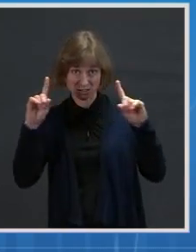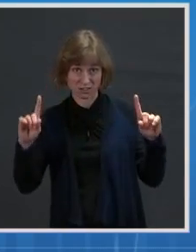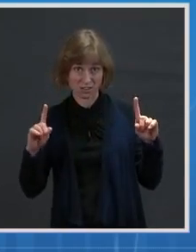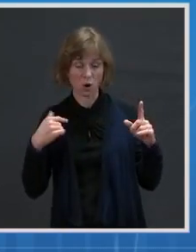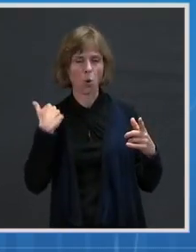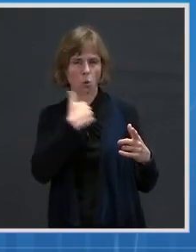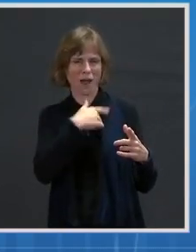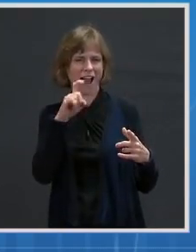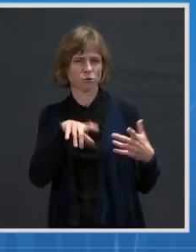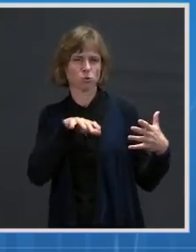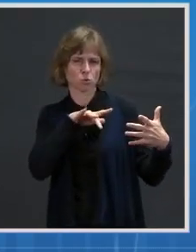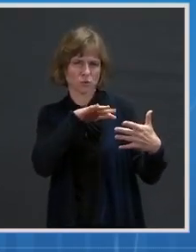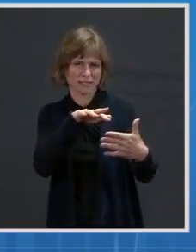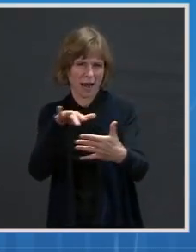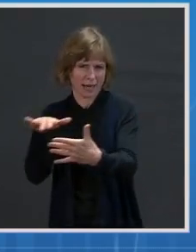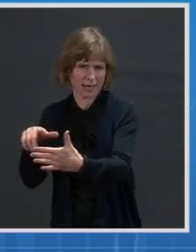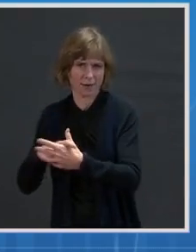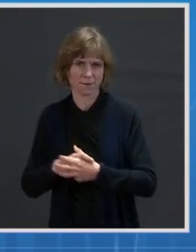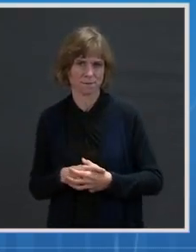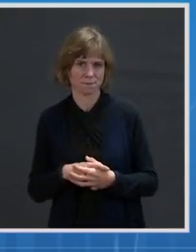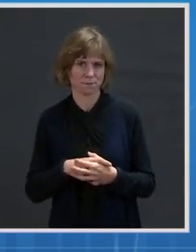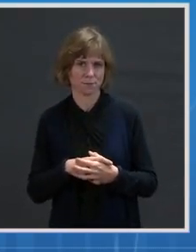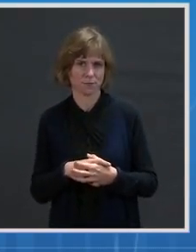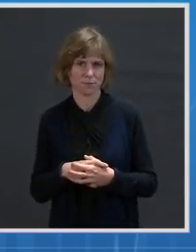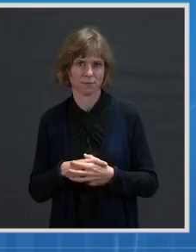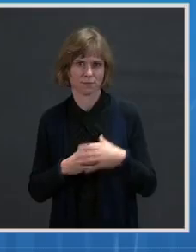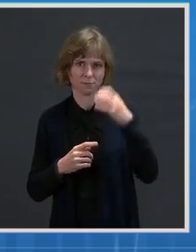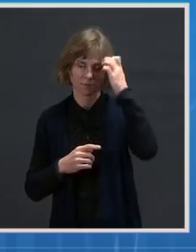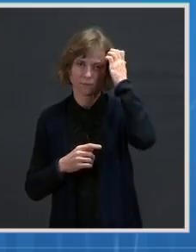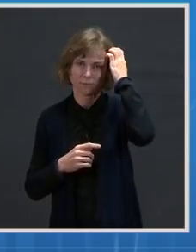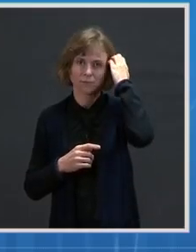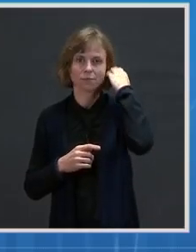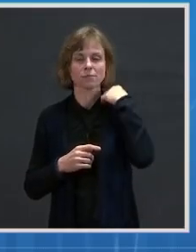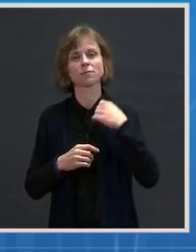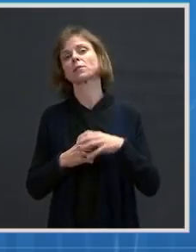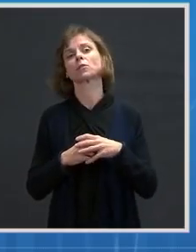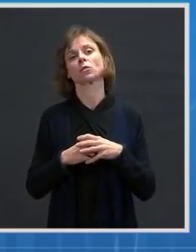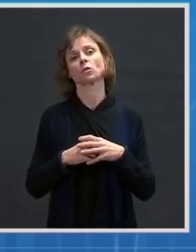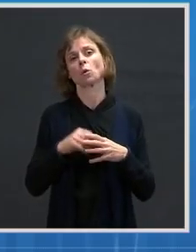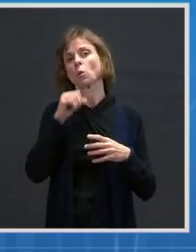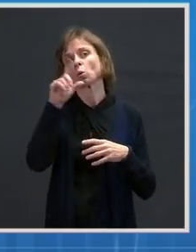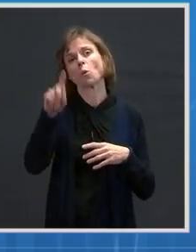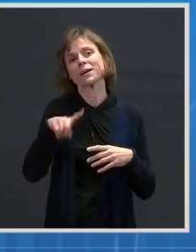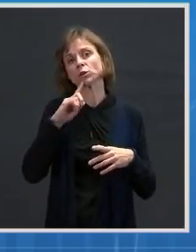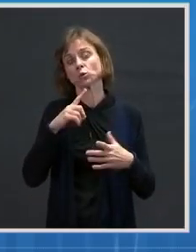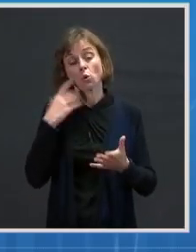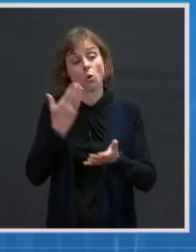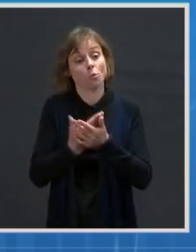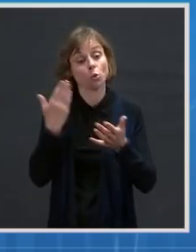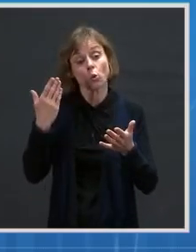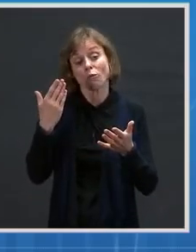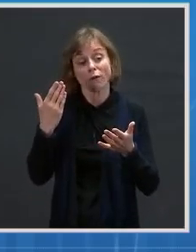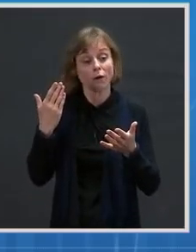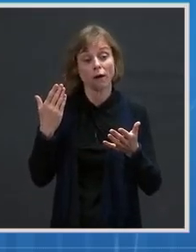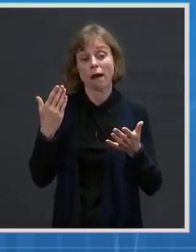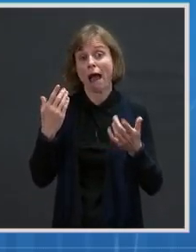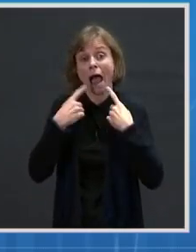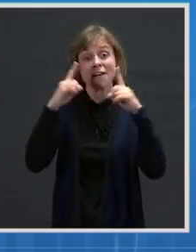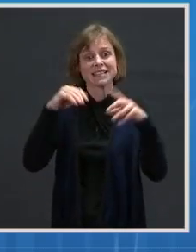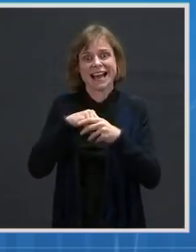other words, likely not have to prove efficacy in a large study. The same holds true